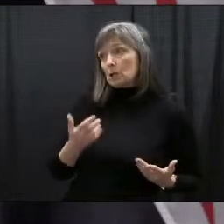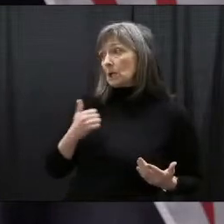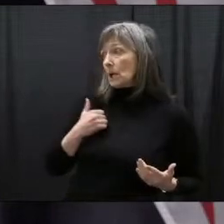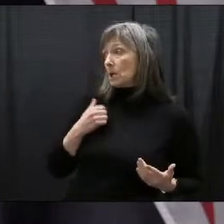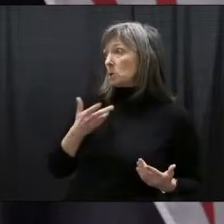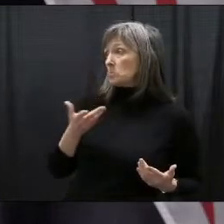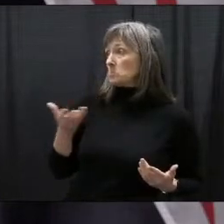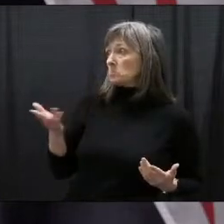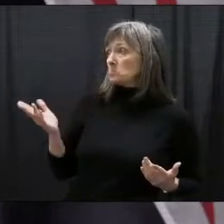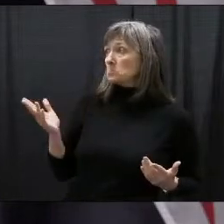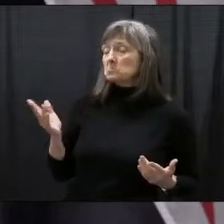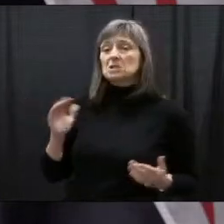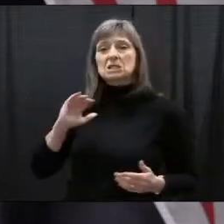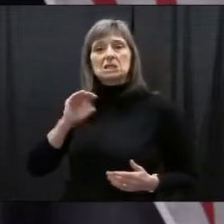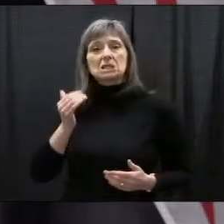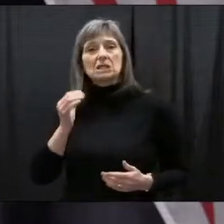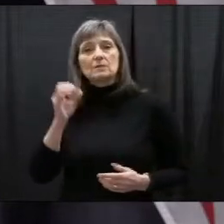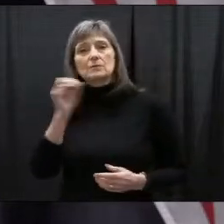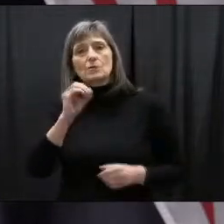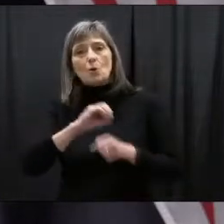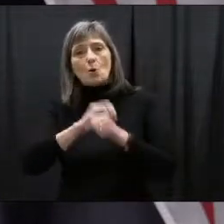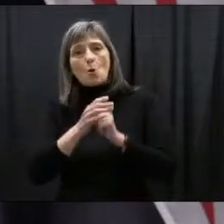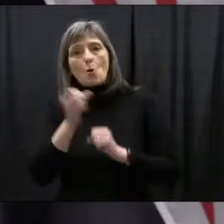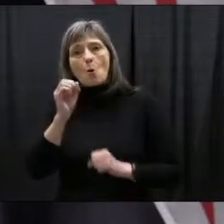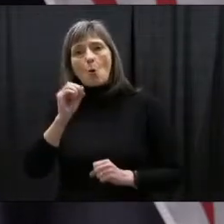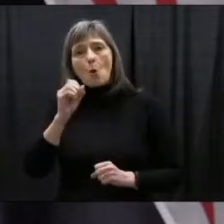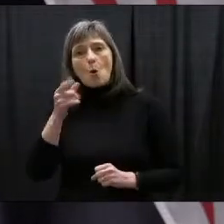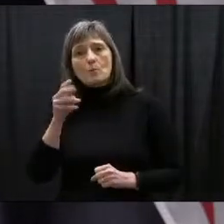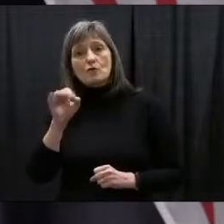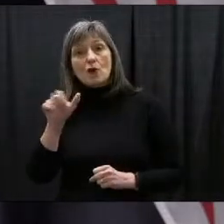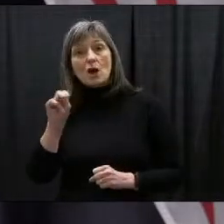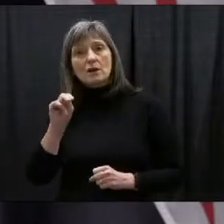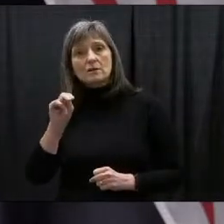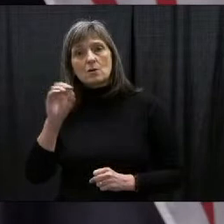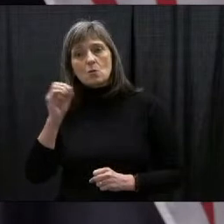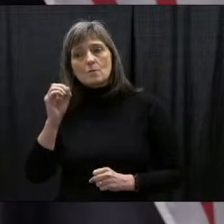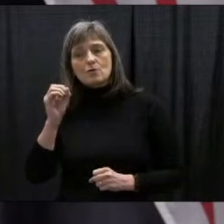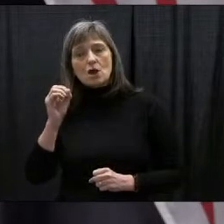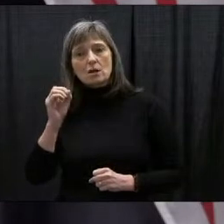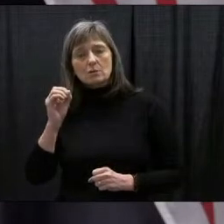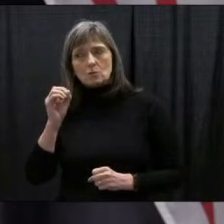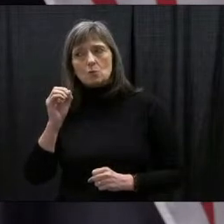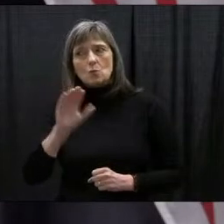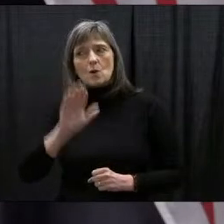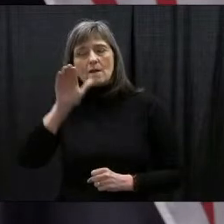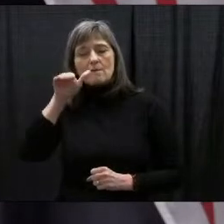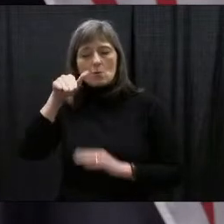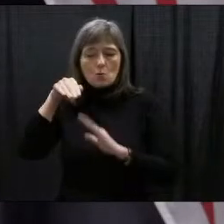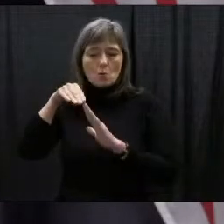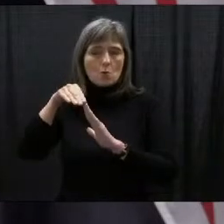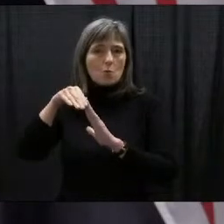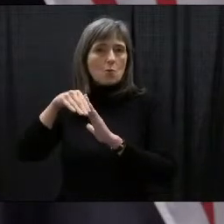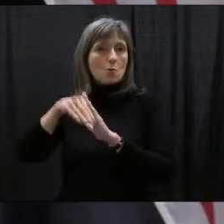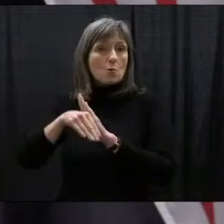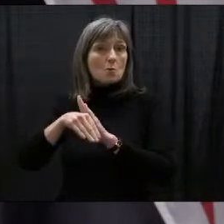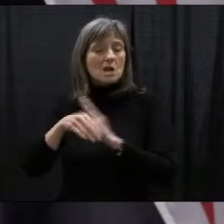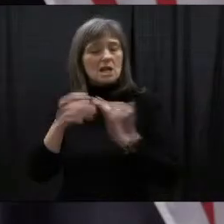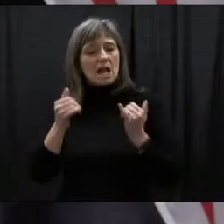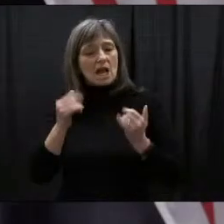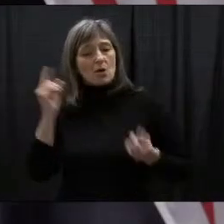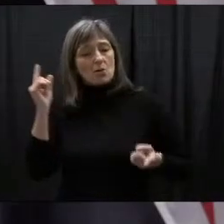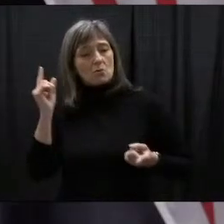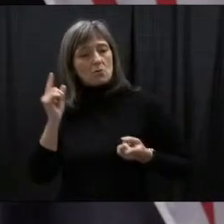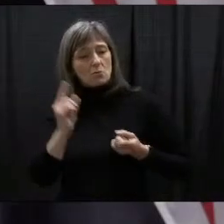to have passed the peak of the Omicron wave. The restrictions we had in place were important to reduce hospitalizations to a manageable